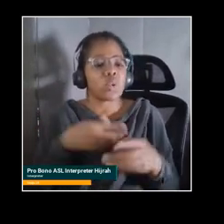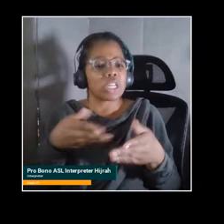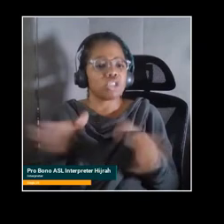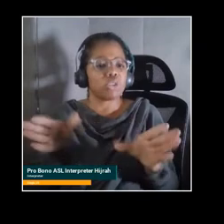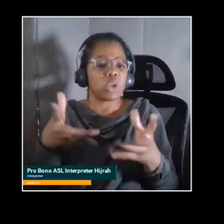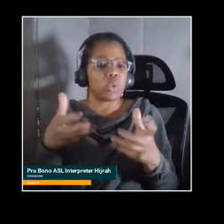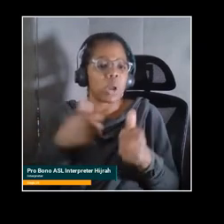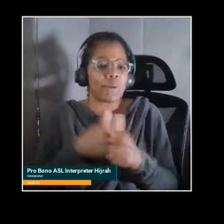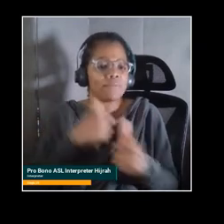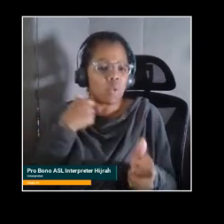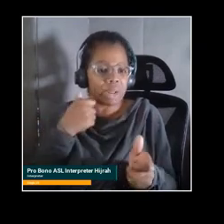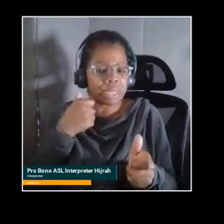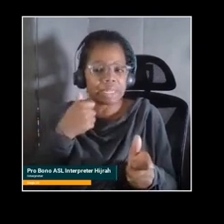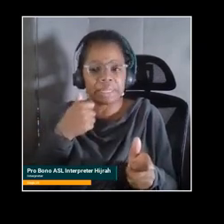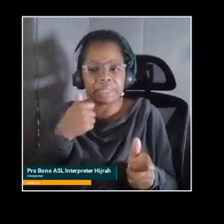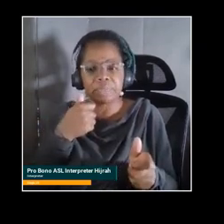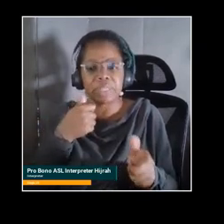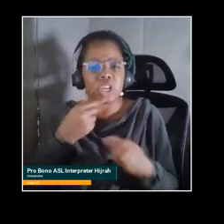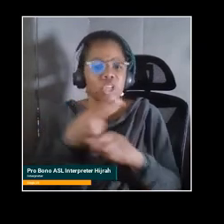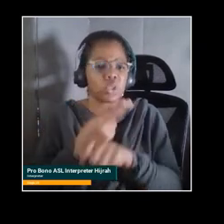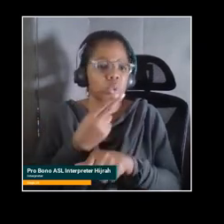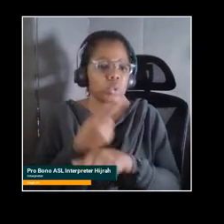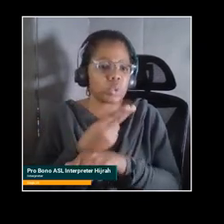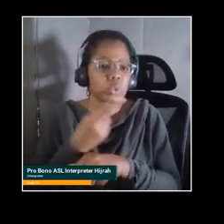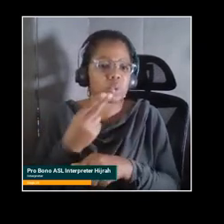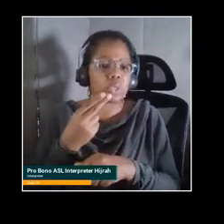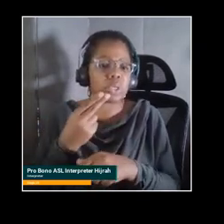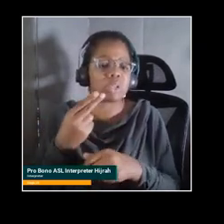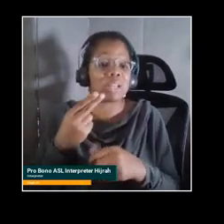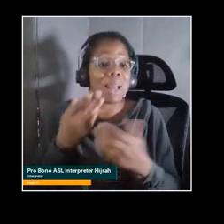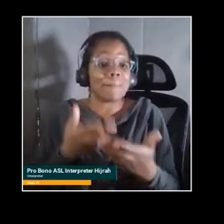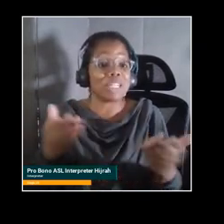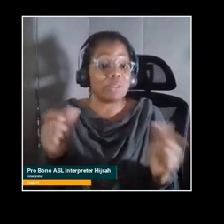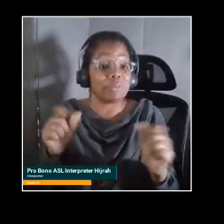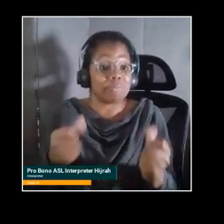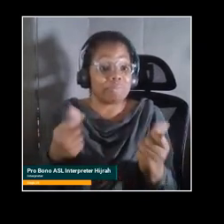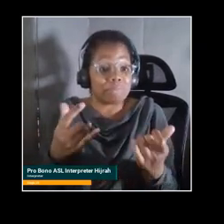avoid using flammable materials, or